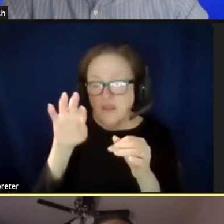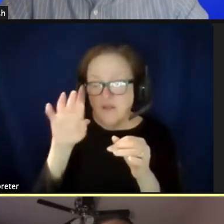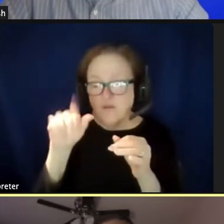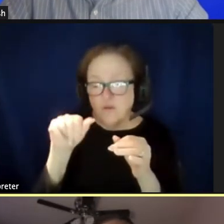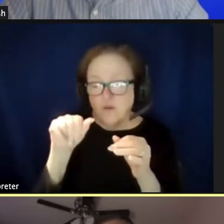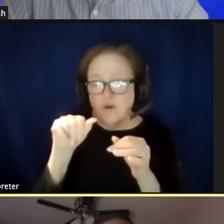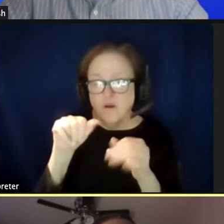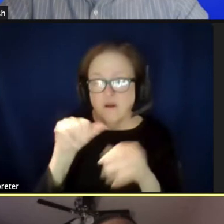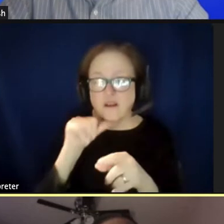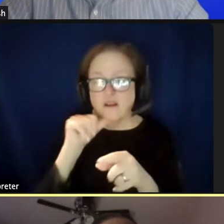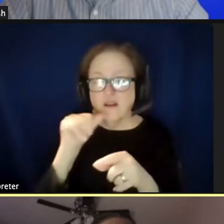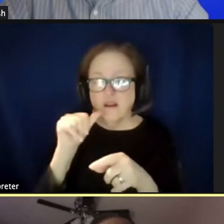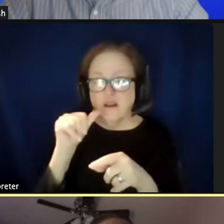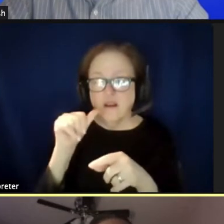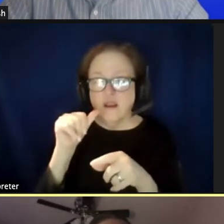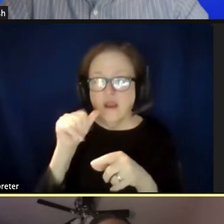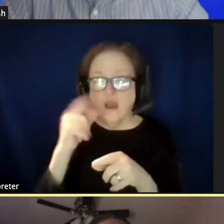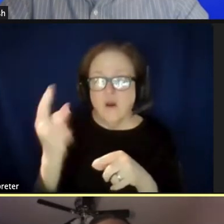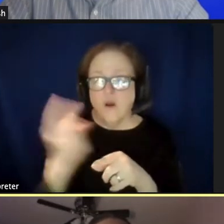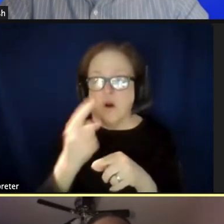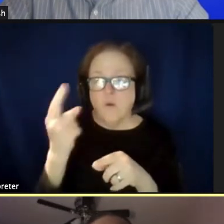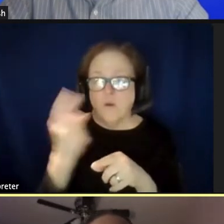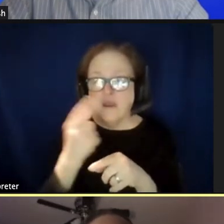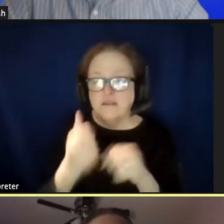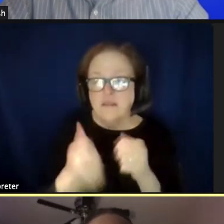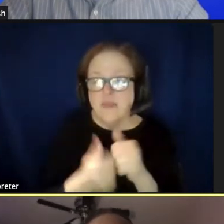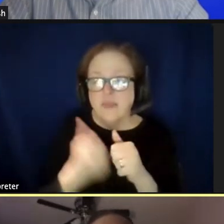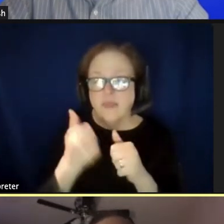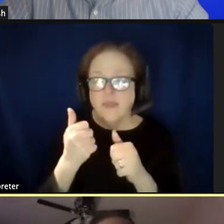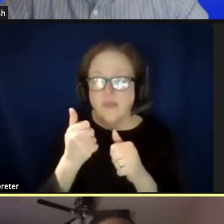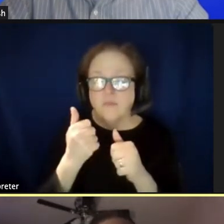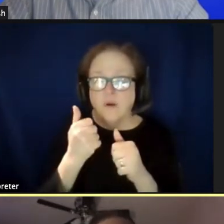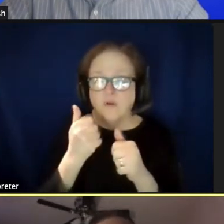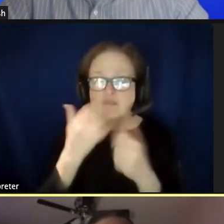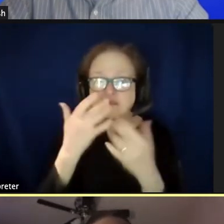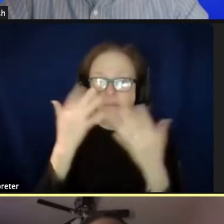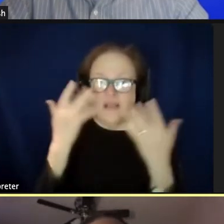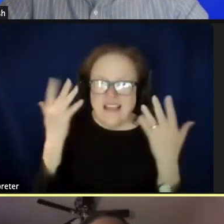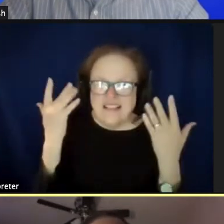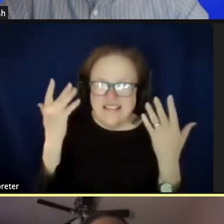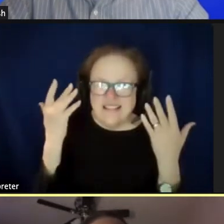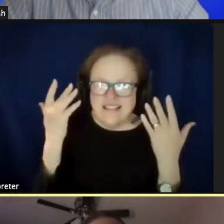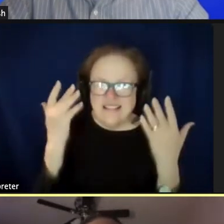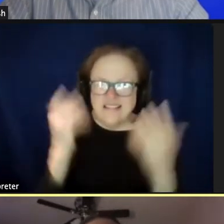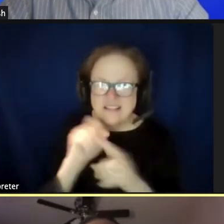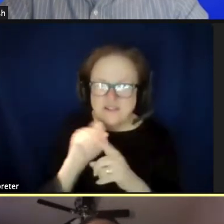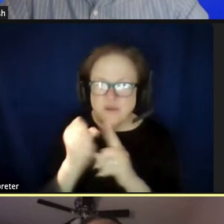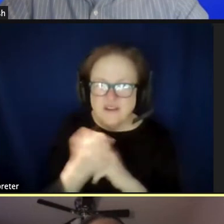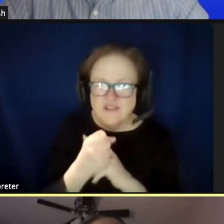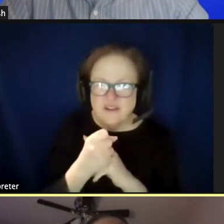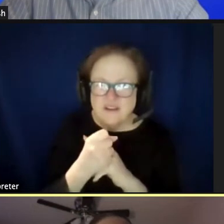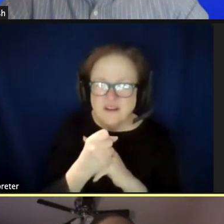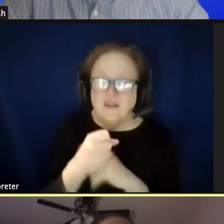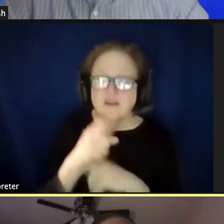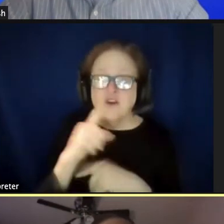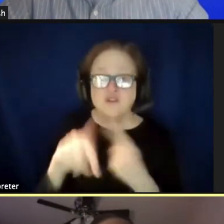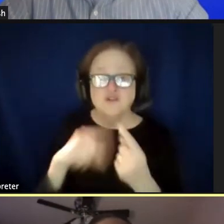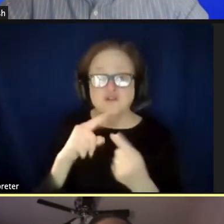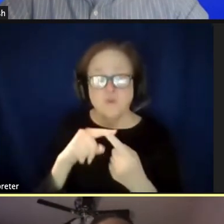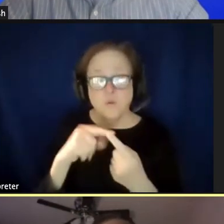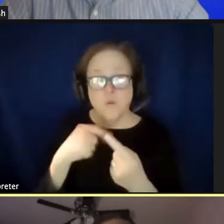always in the most pleasurable of conditions. So that when I did turn